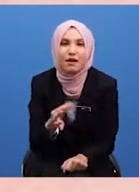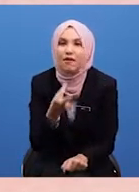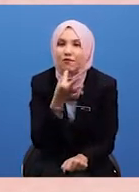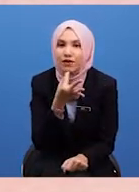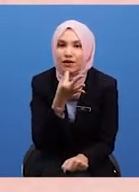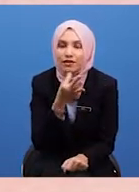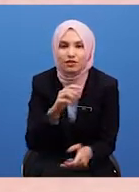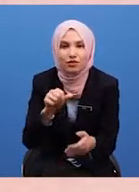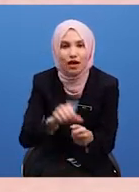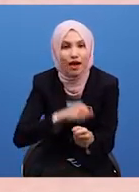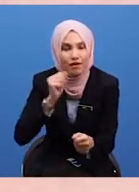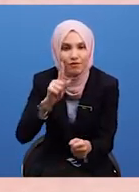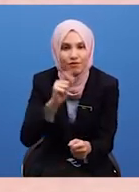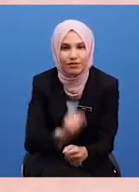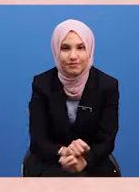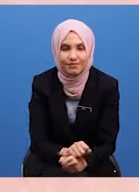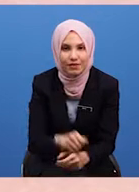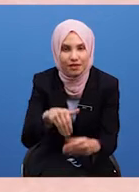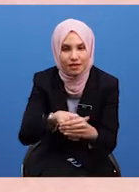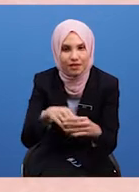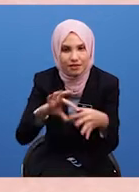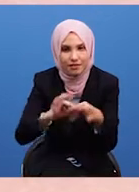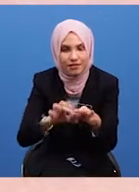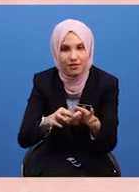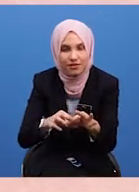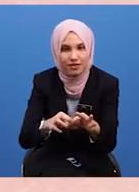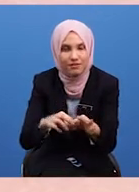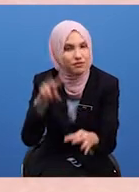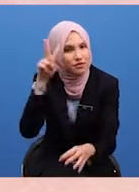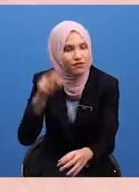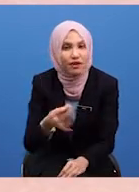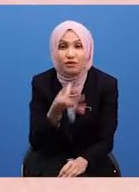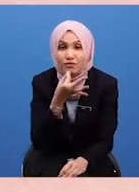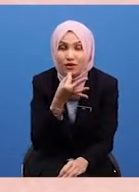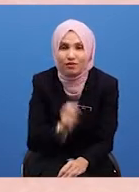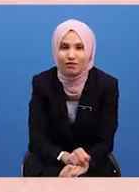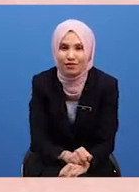everyone. In this story, Mr. Velos is very fair.